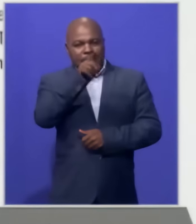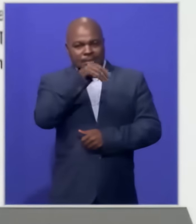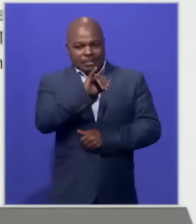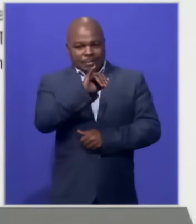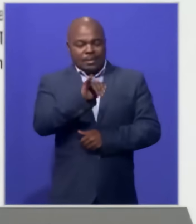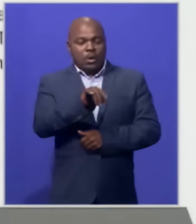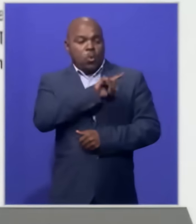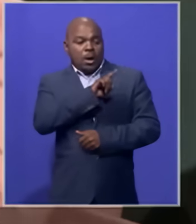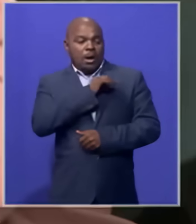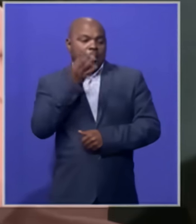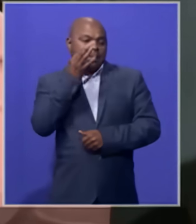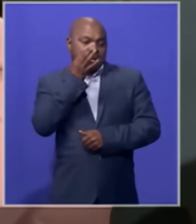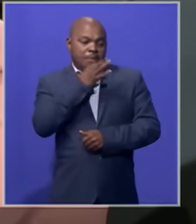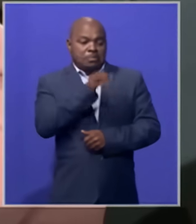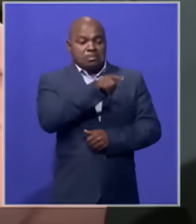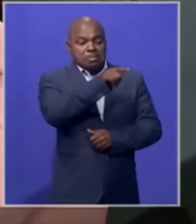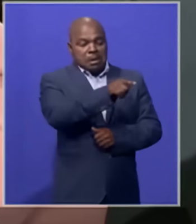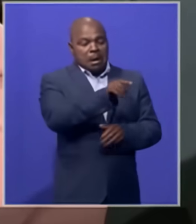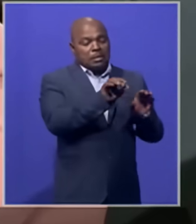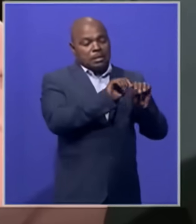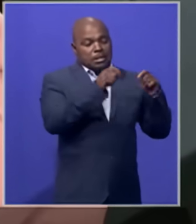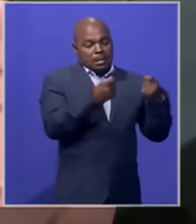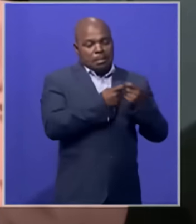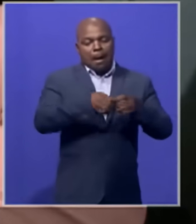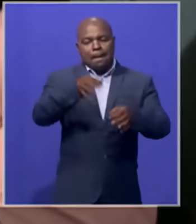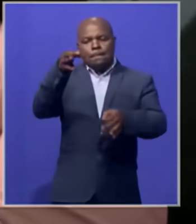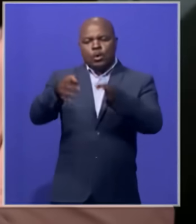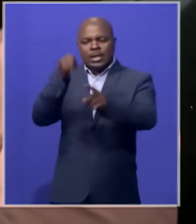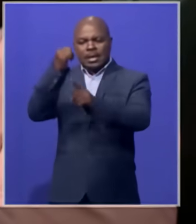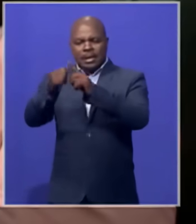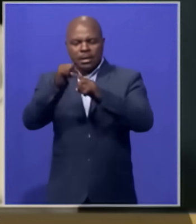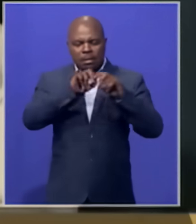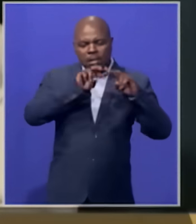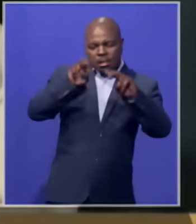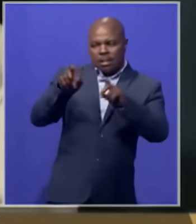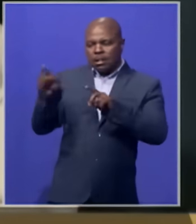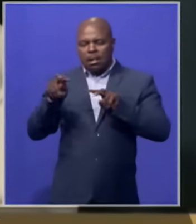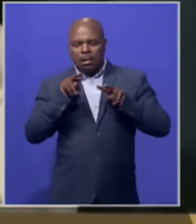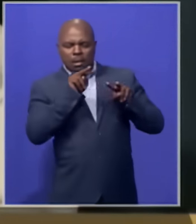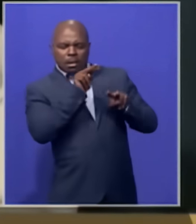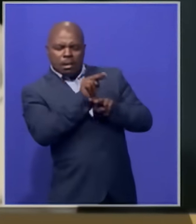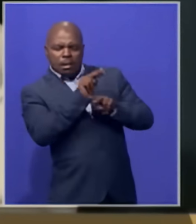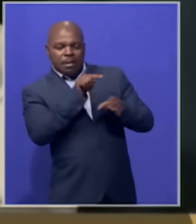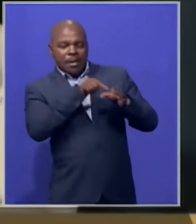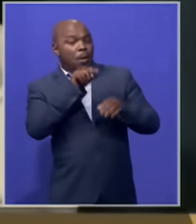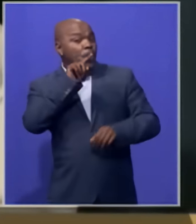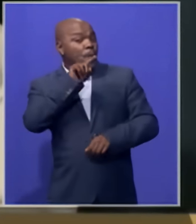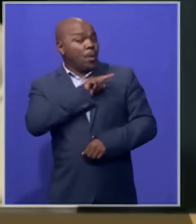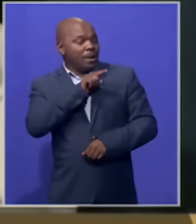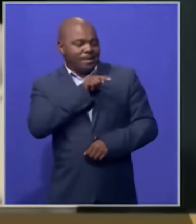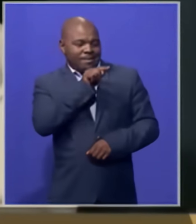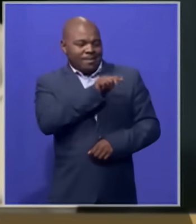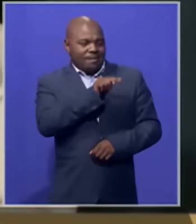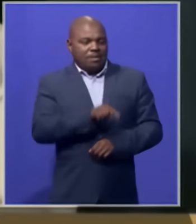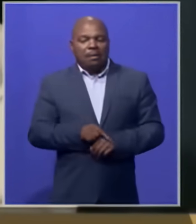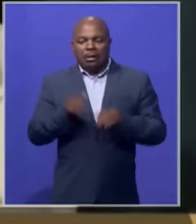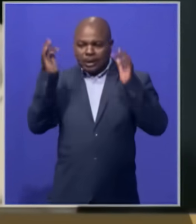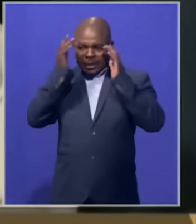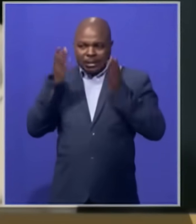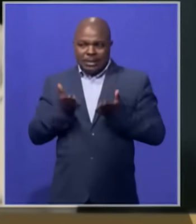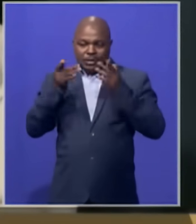seo se šetšanego le dipolao tša dipolotiki se be se beilwe leihlo ka lebaka la gore se be se thuša bahlankedi ba tša